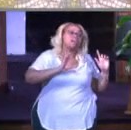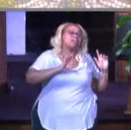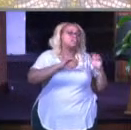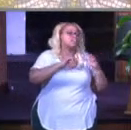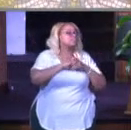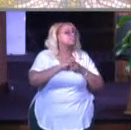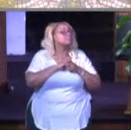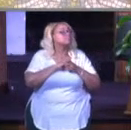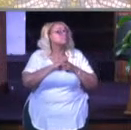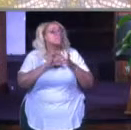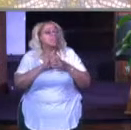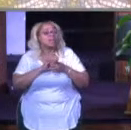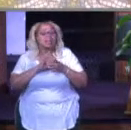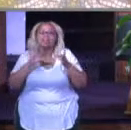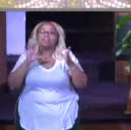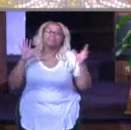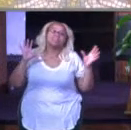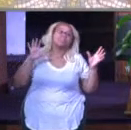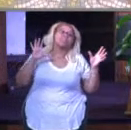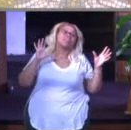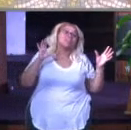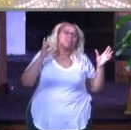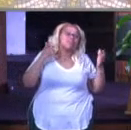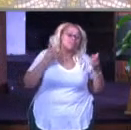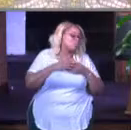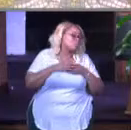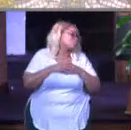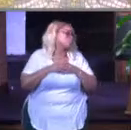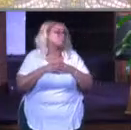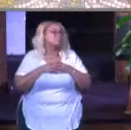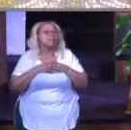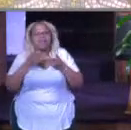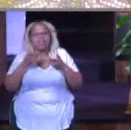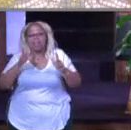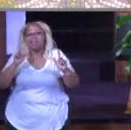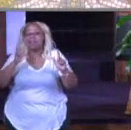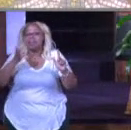Let God. Yeah. I dare you to let go